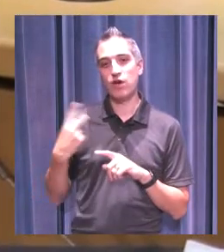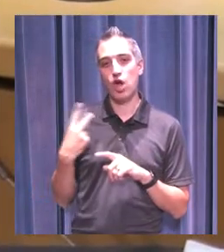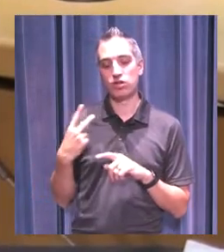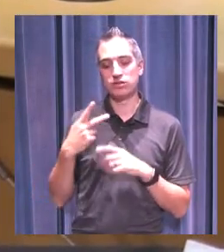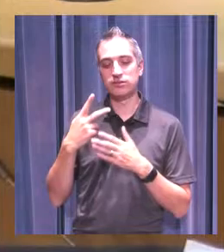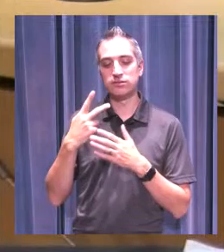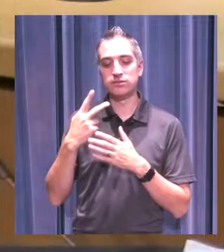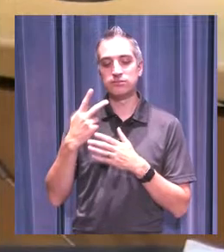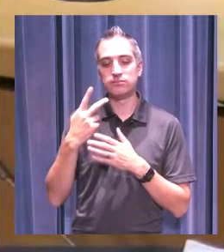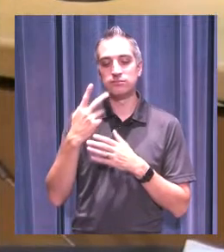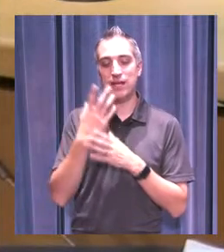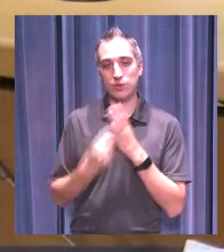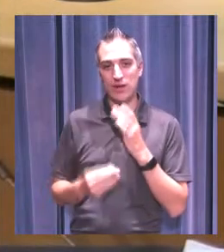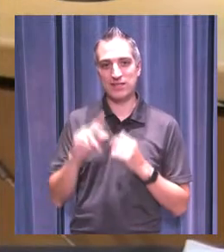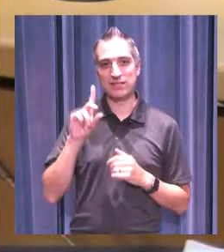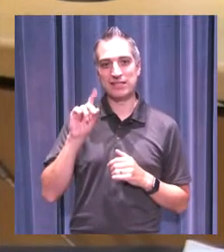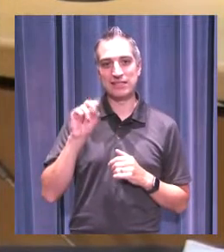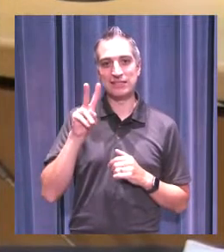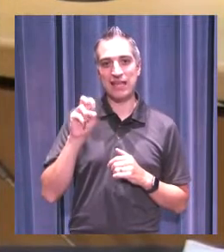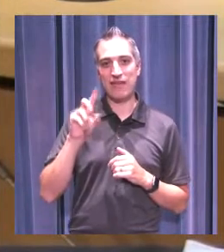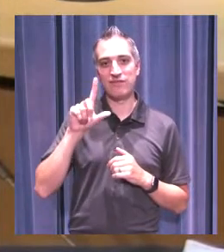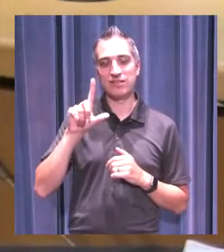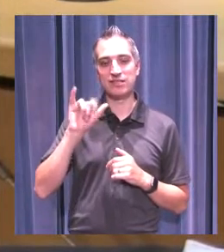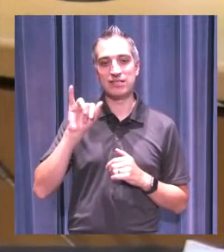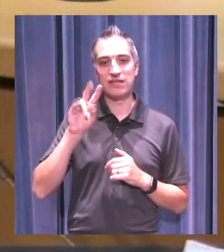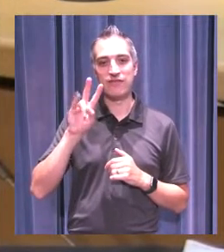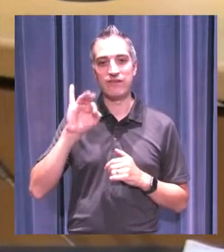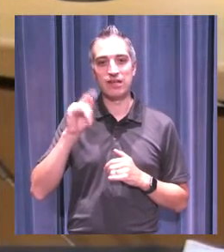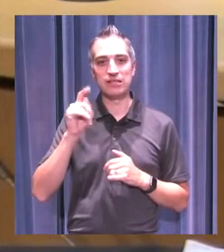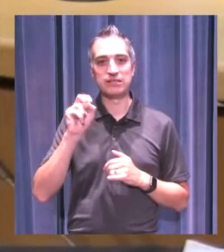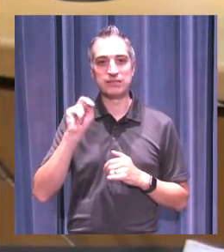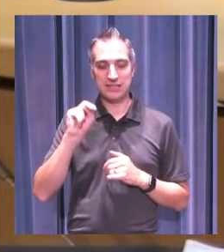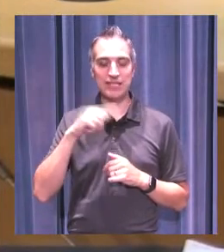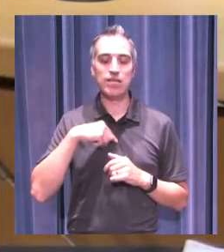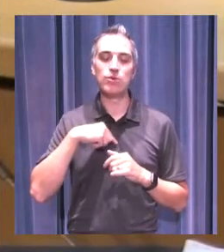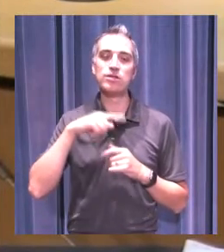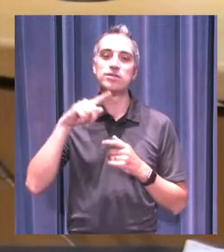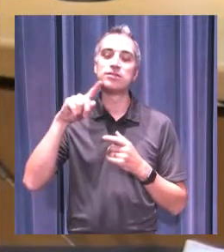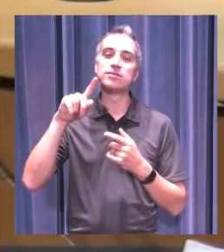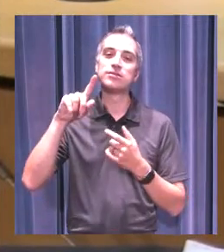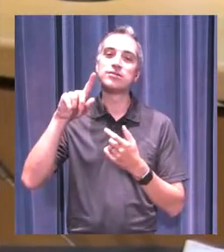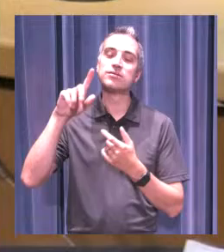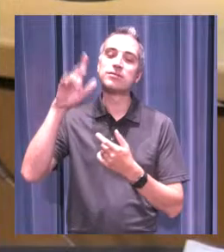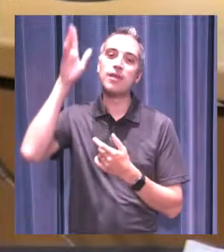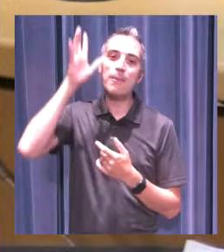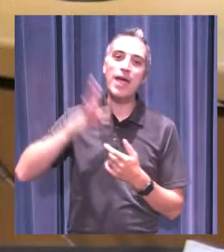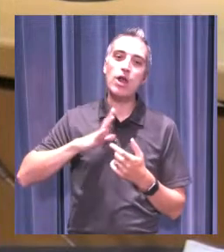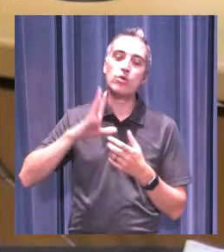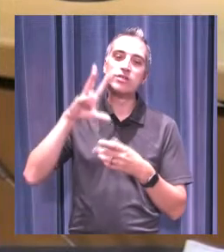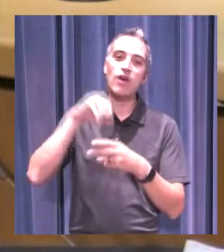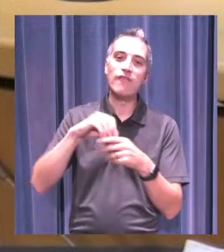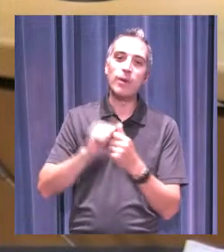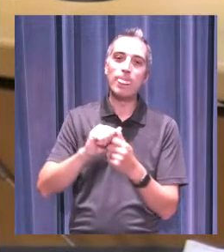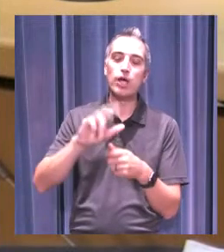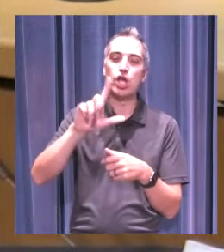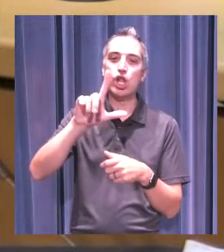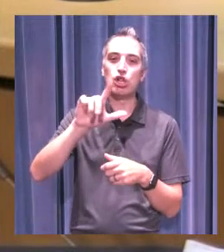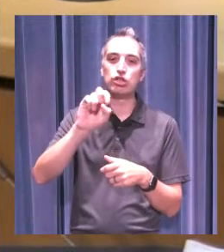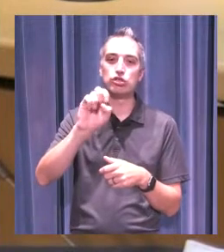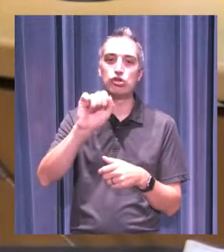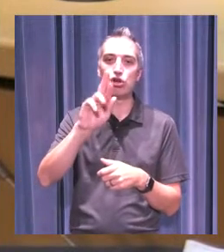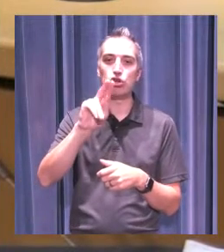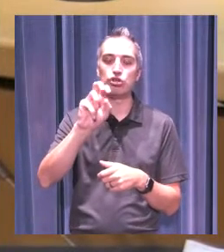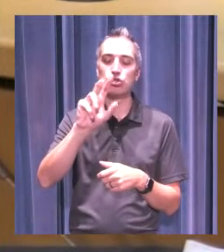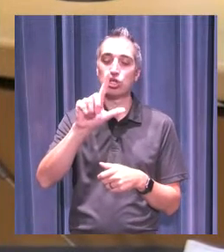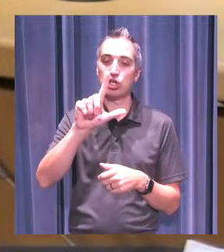Dave Livingston. He was the gentleman that was in charge of the Learner program. This is our challenge